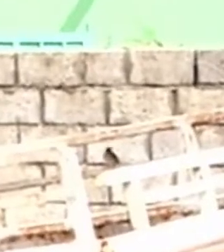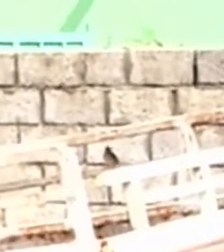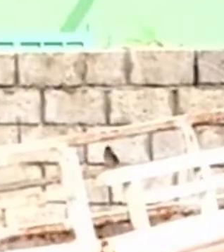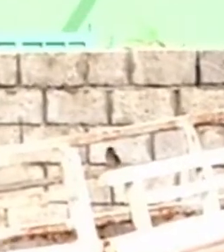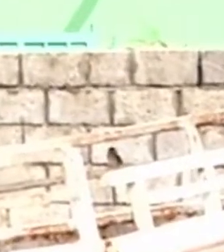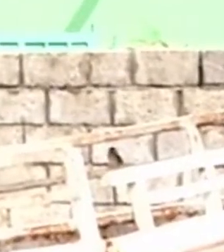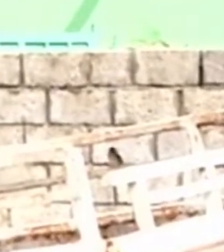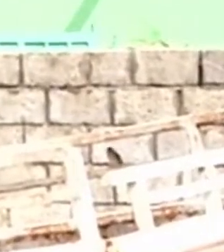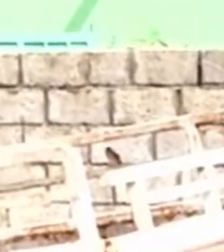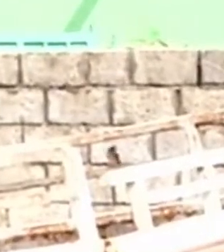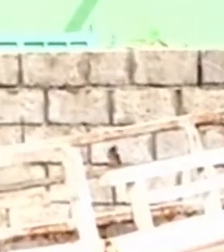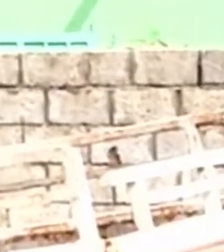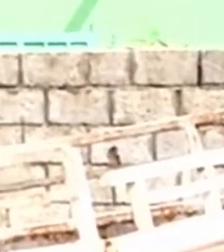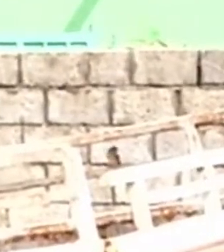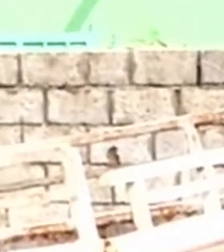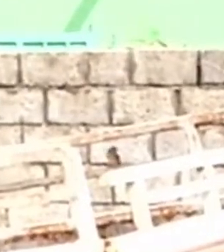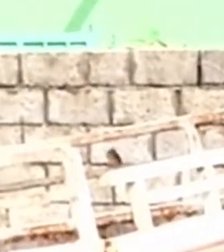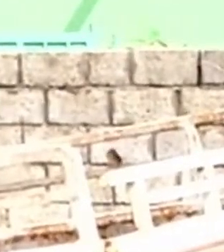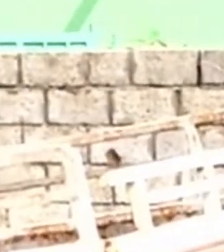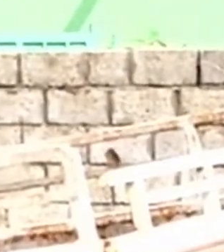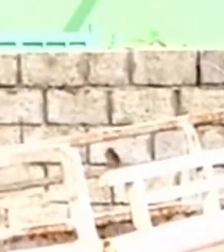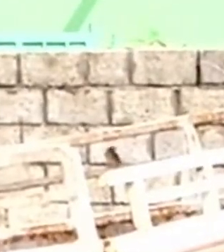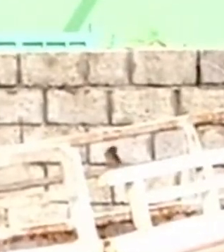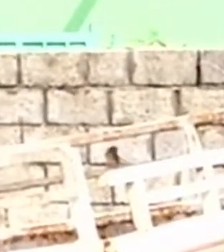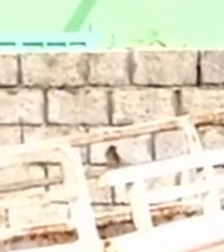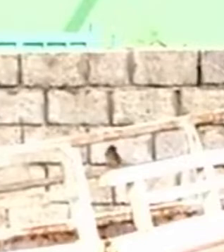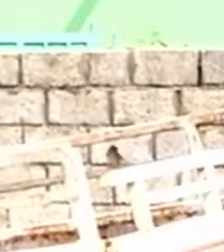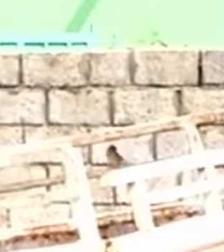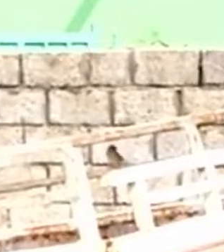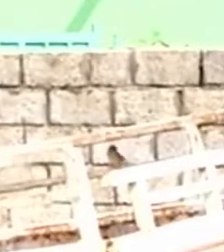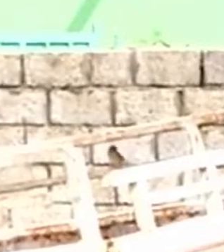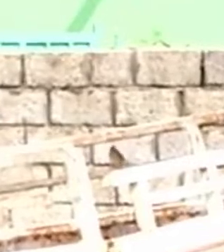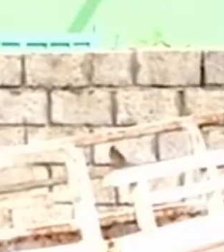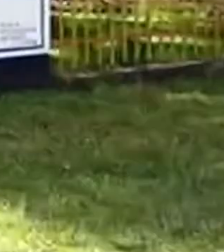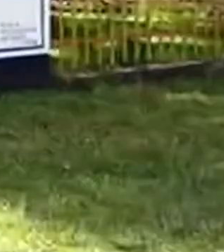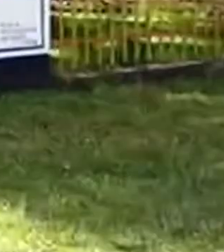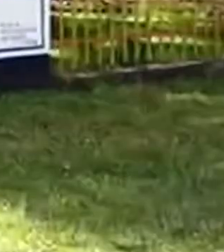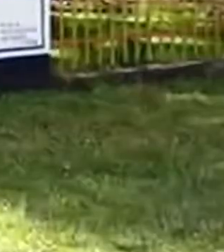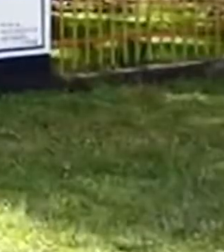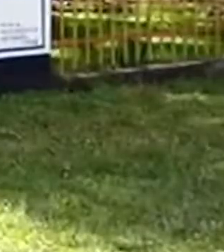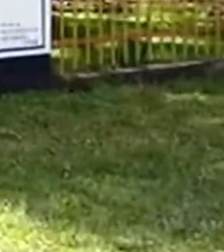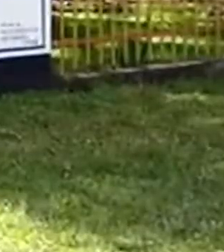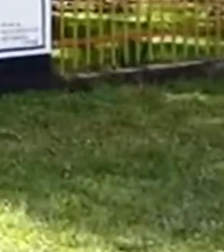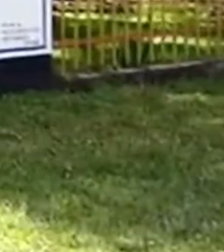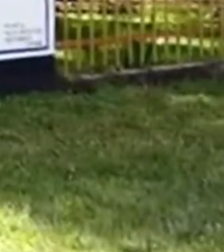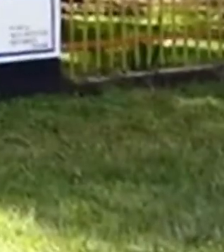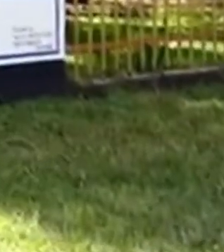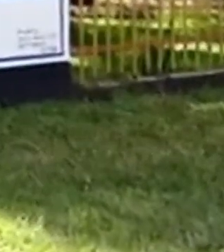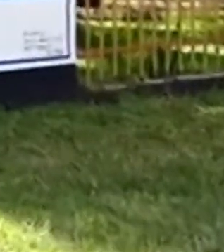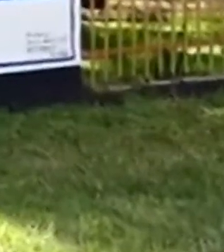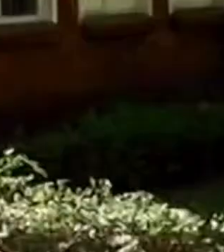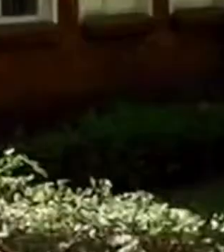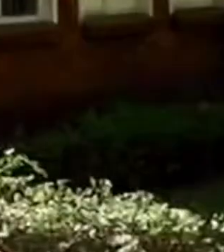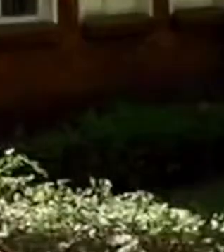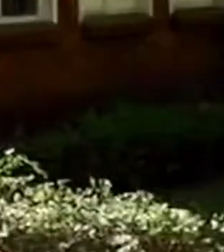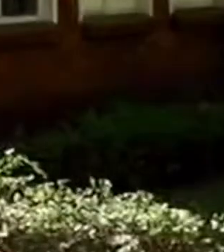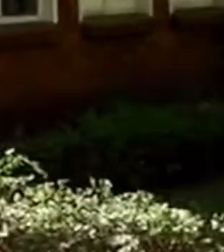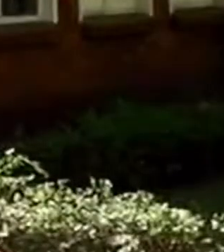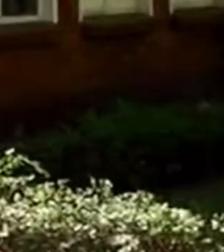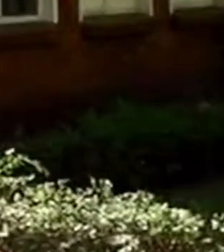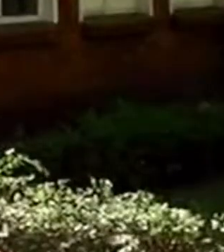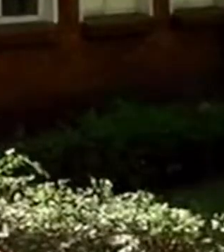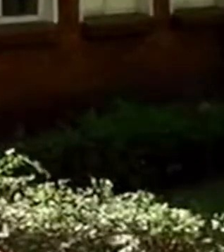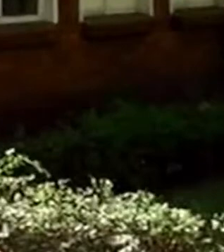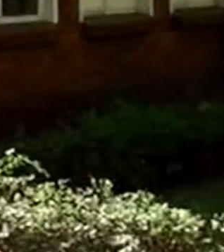that at least we don't have to come back to this expense soon. Matero Boys Secondary School has also had a share of the